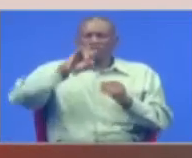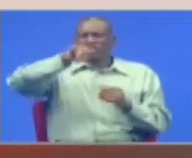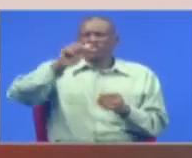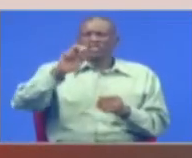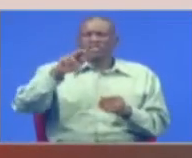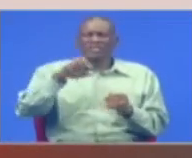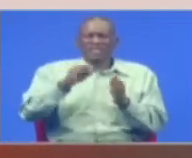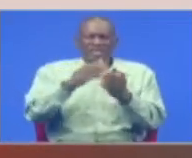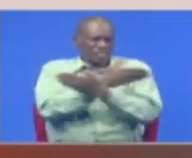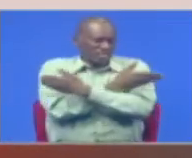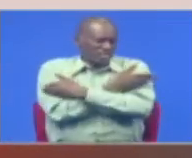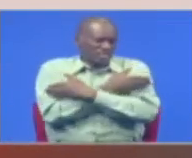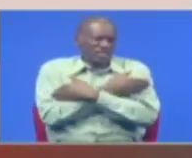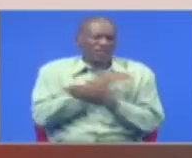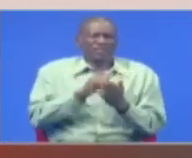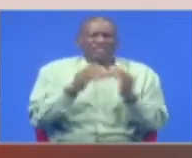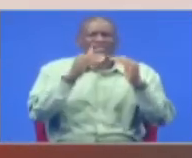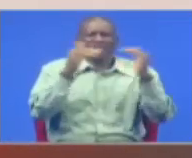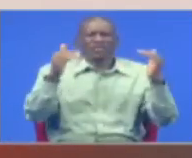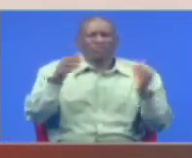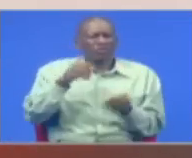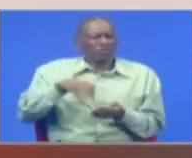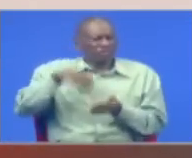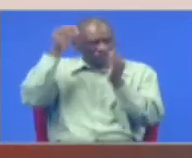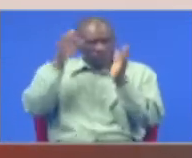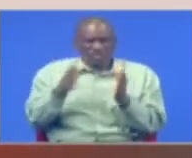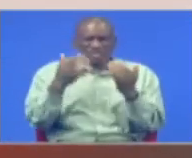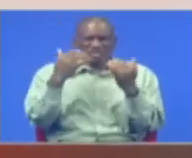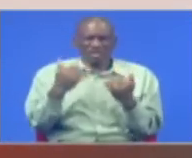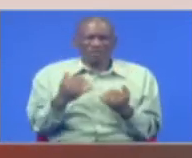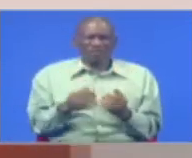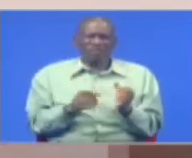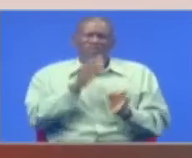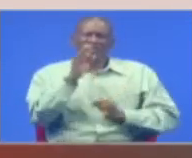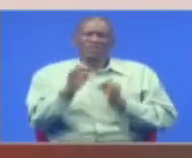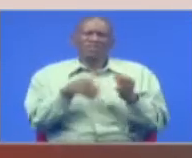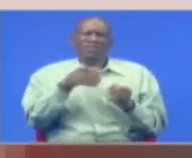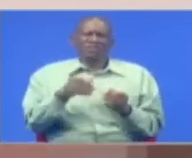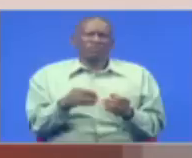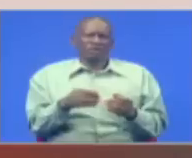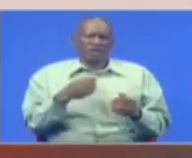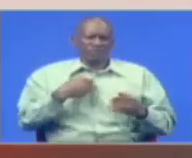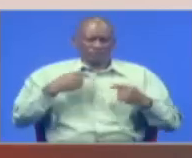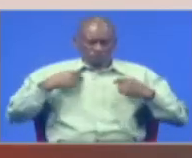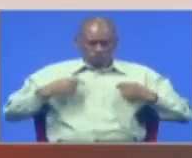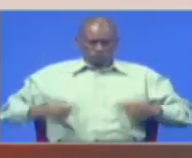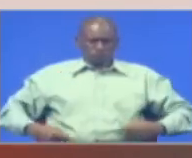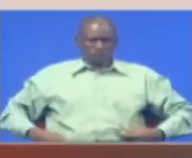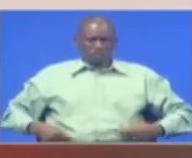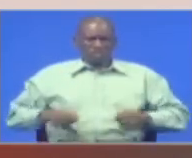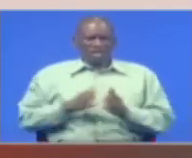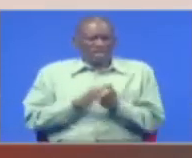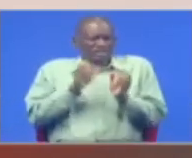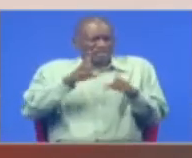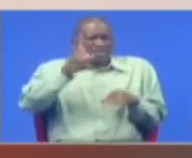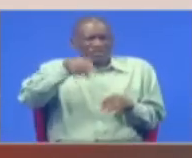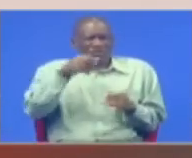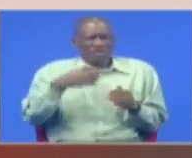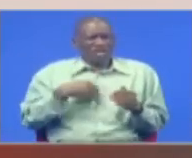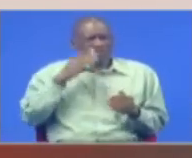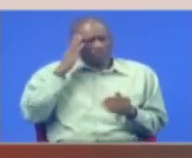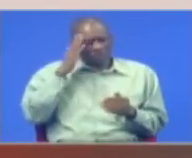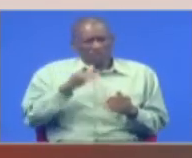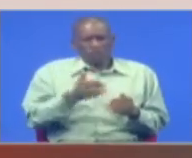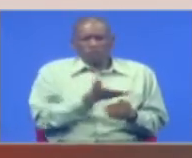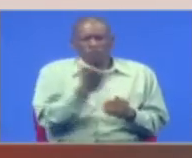that's the life of a student. Now, if they are wearing suits, and nothing wrong with that, but have you considered those who may